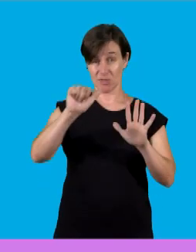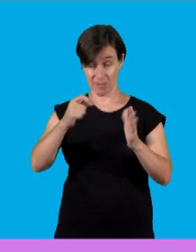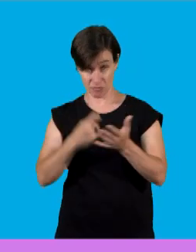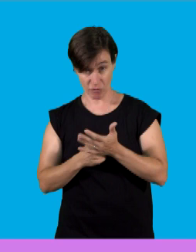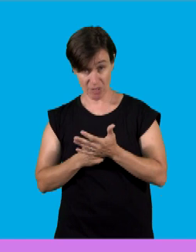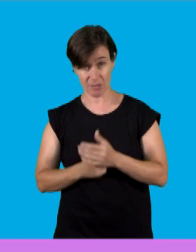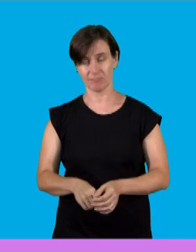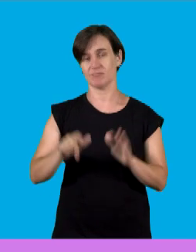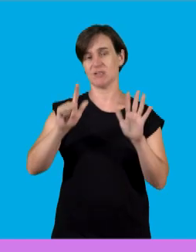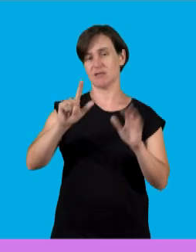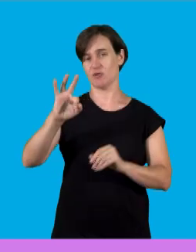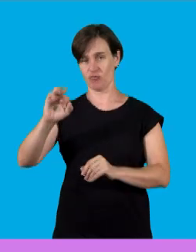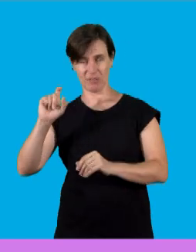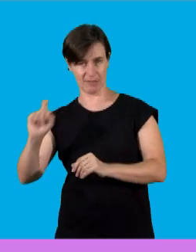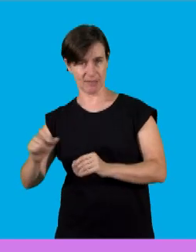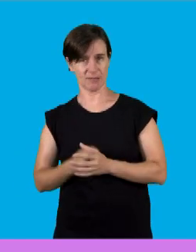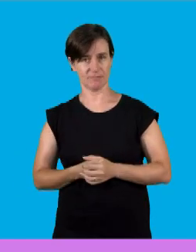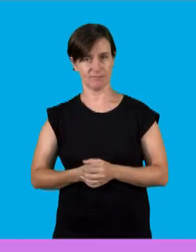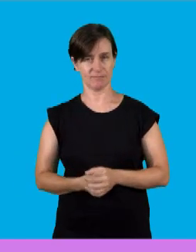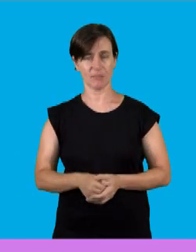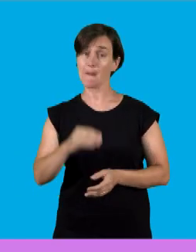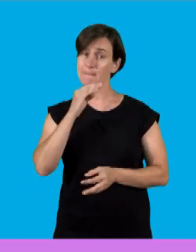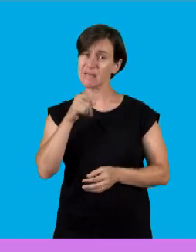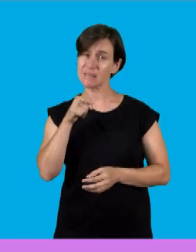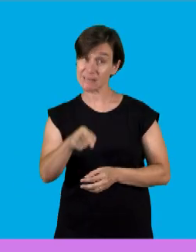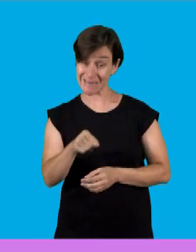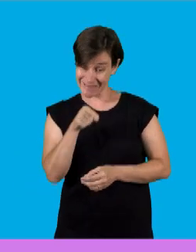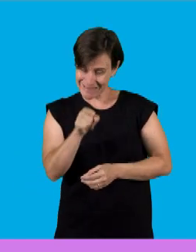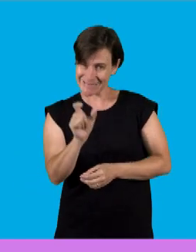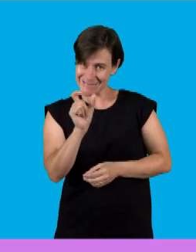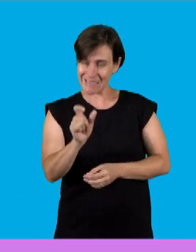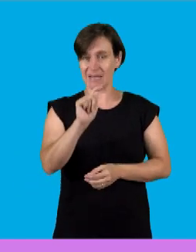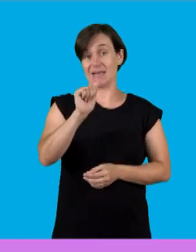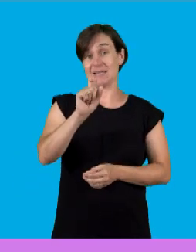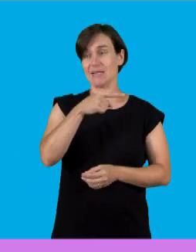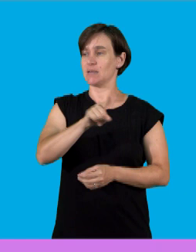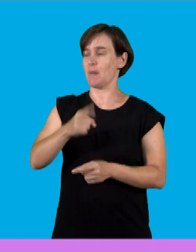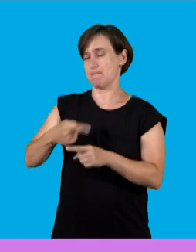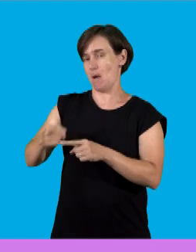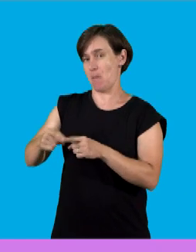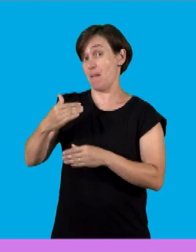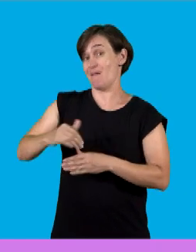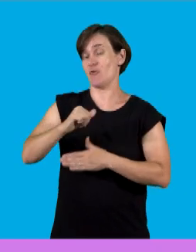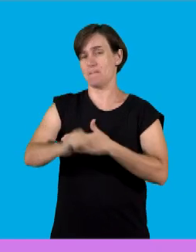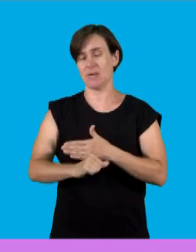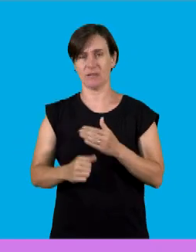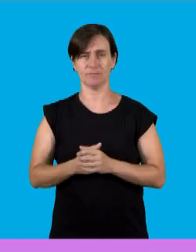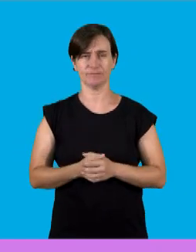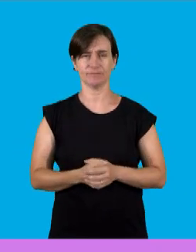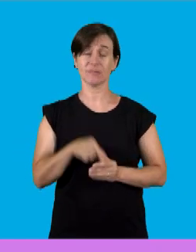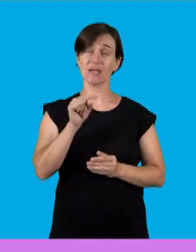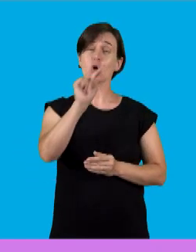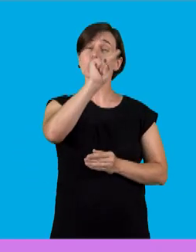31,946 rand and 73 cents. So this now is the tax that Mr. Watson should be paying. Now remember,